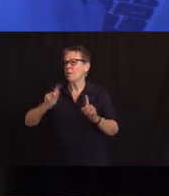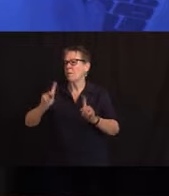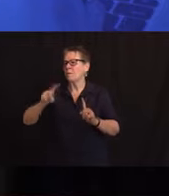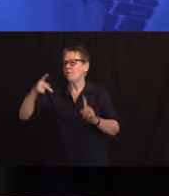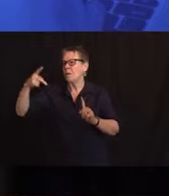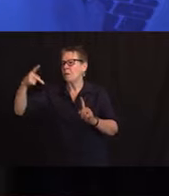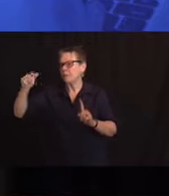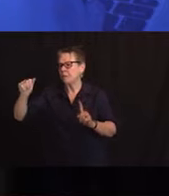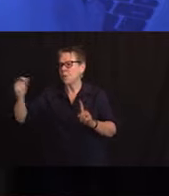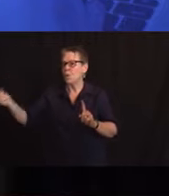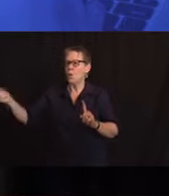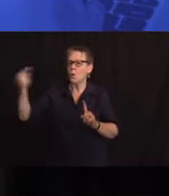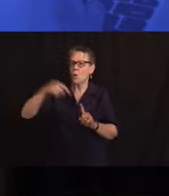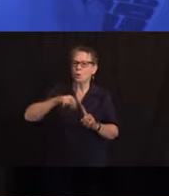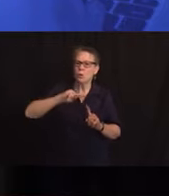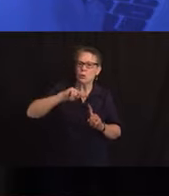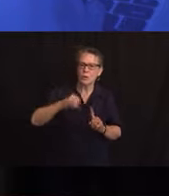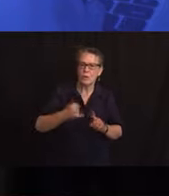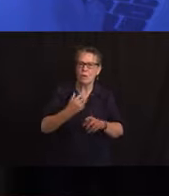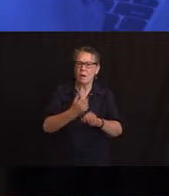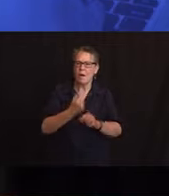at the shore, and they got vaccinated here.